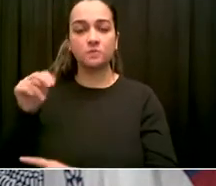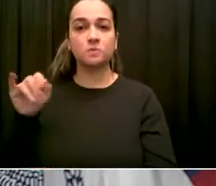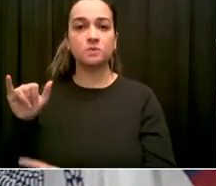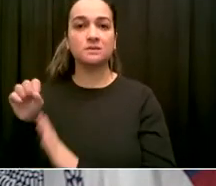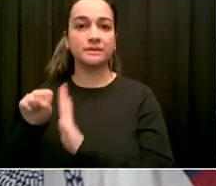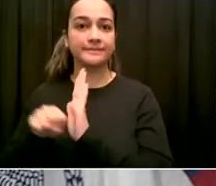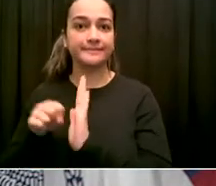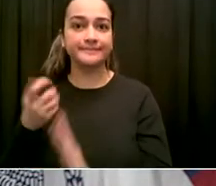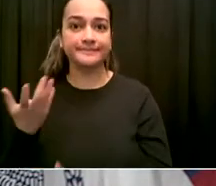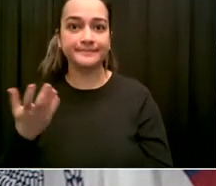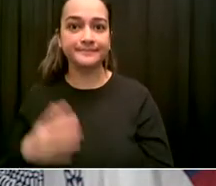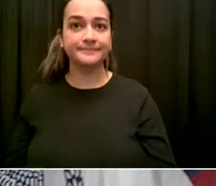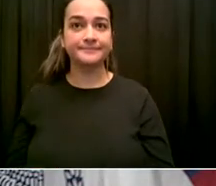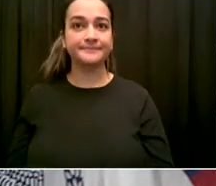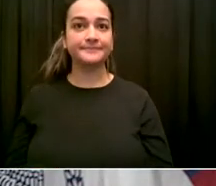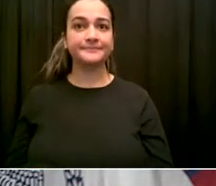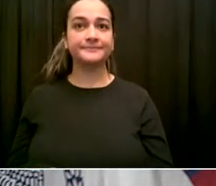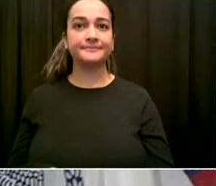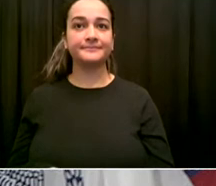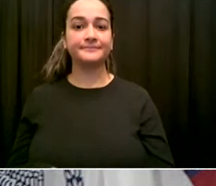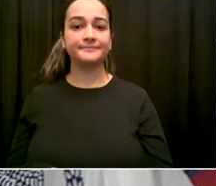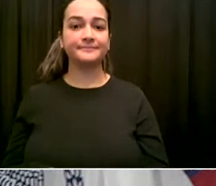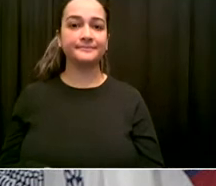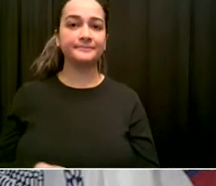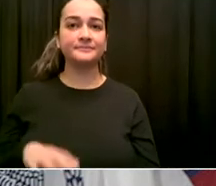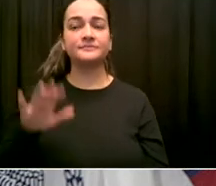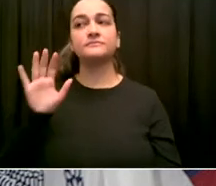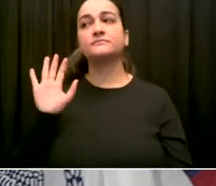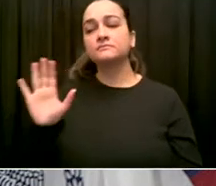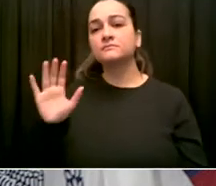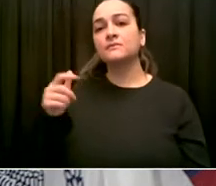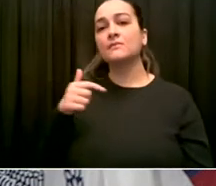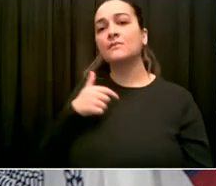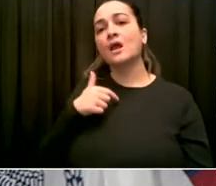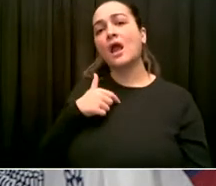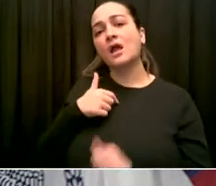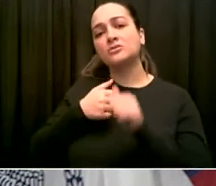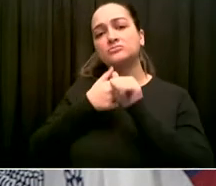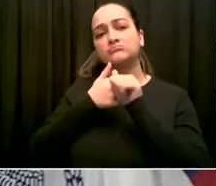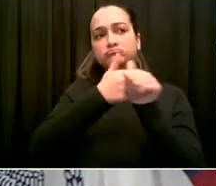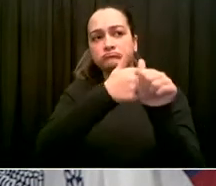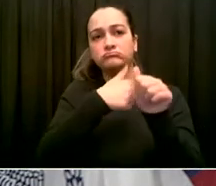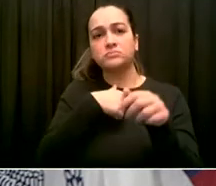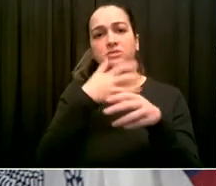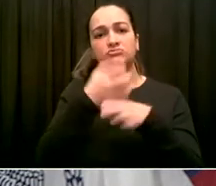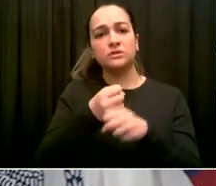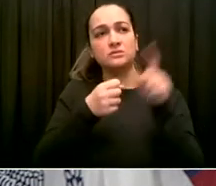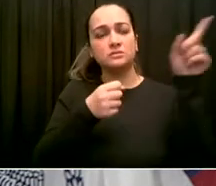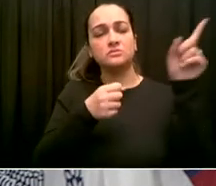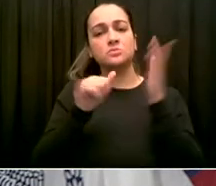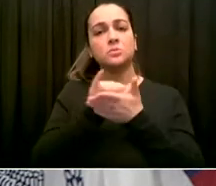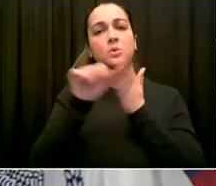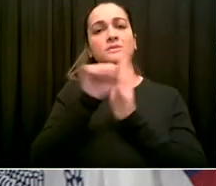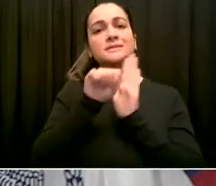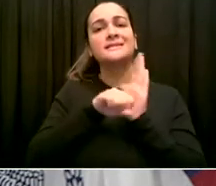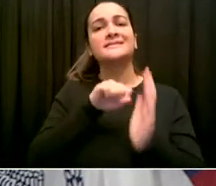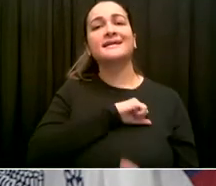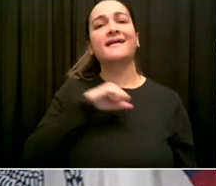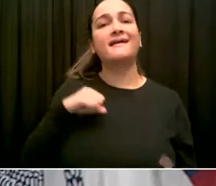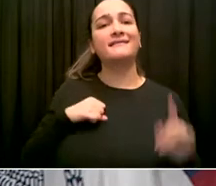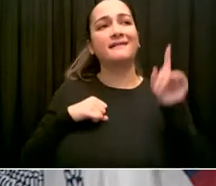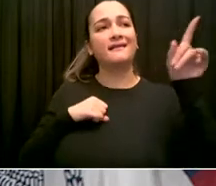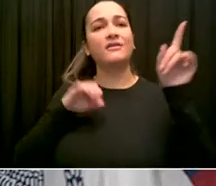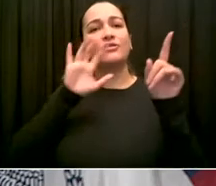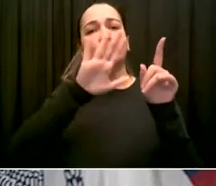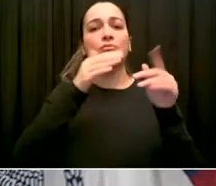and Majority Leader Andrea Stewart-Cousins, they are leading the state of New York. They are holding things together. As I've said, the governor